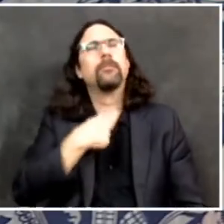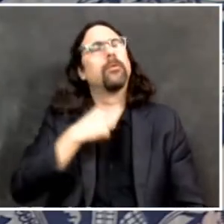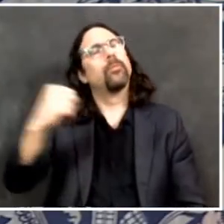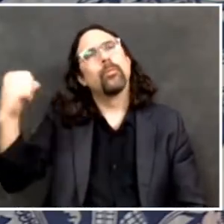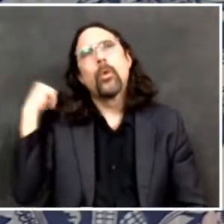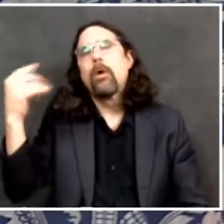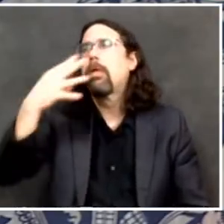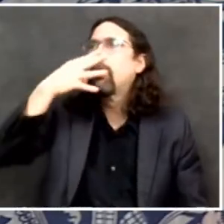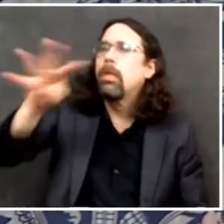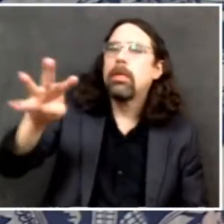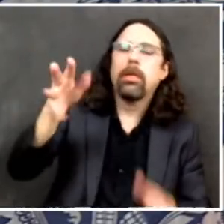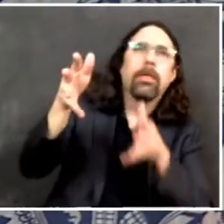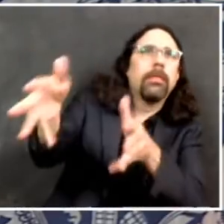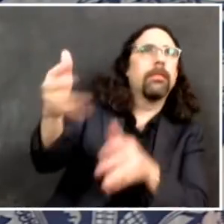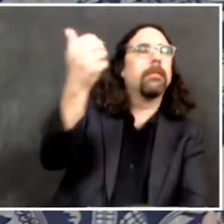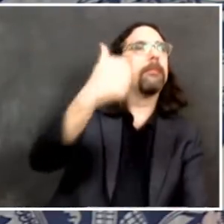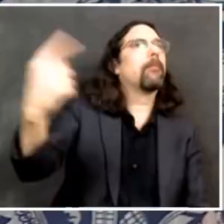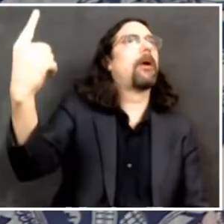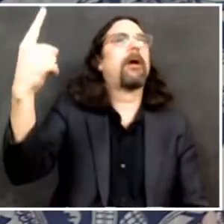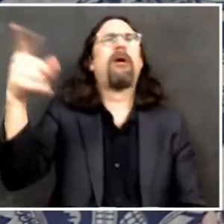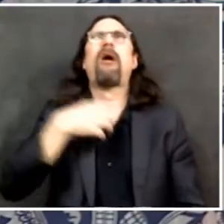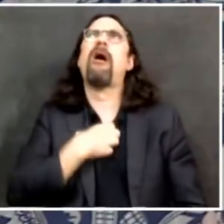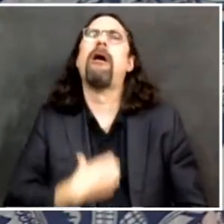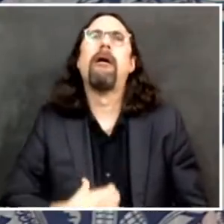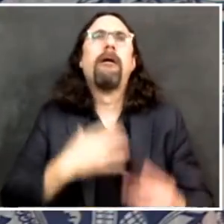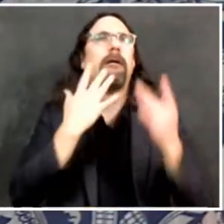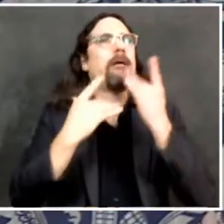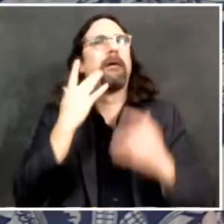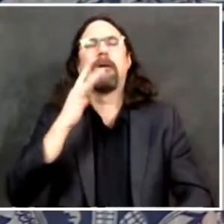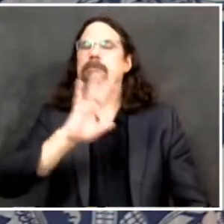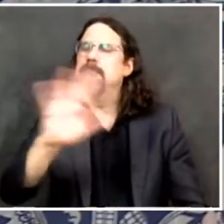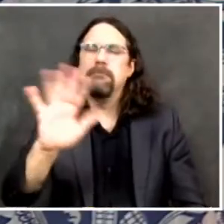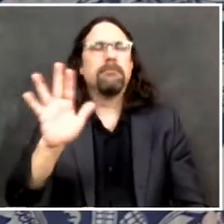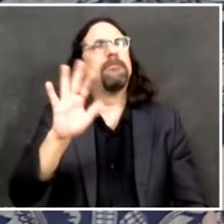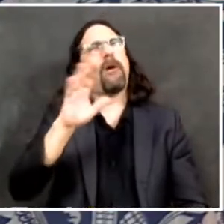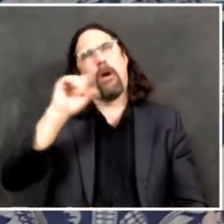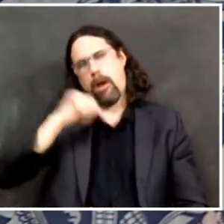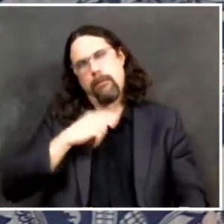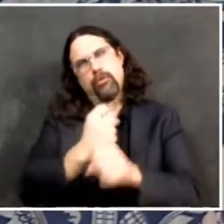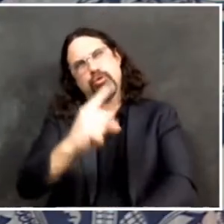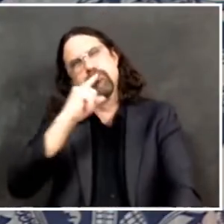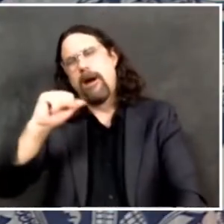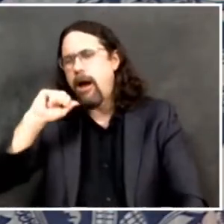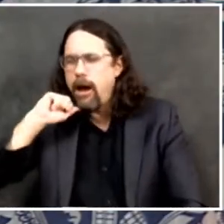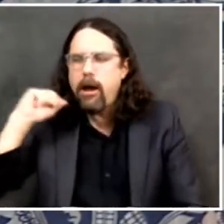sure that no one thinks they're alone. We will not let anyone go